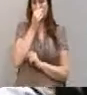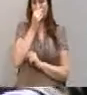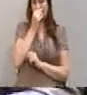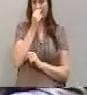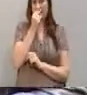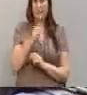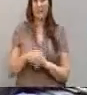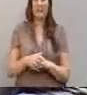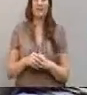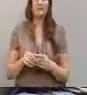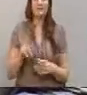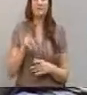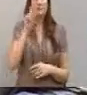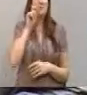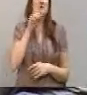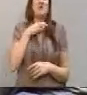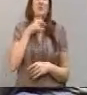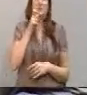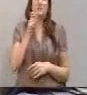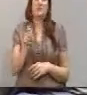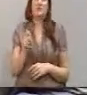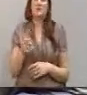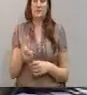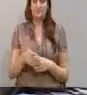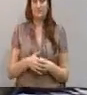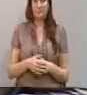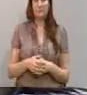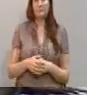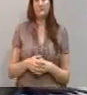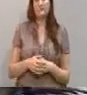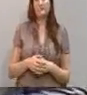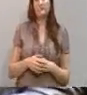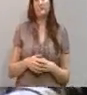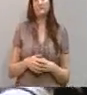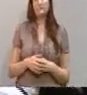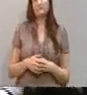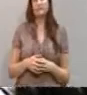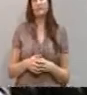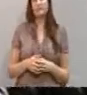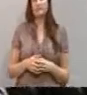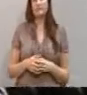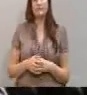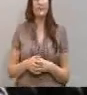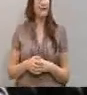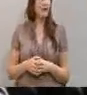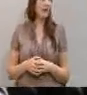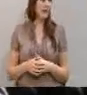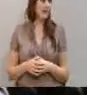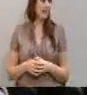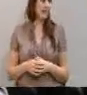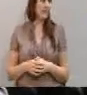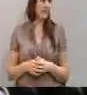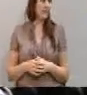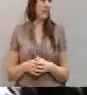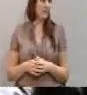English word which has fallen unfortunately in desuetude, which is called velleity. Velleity is the